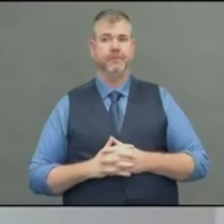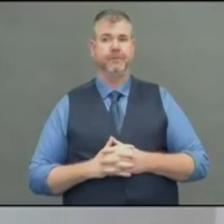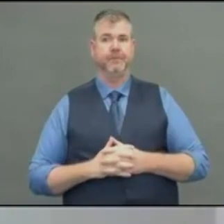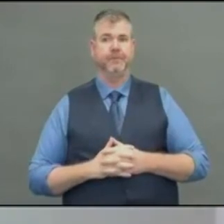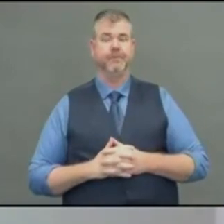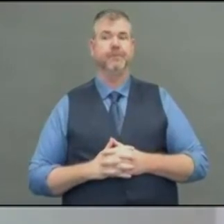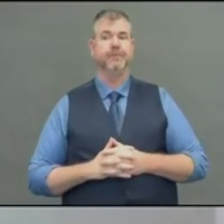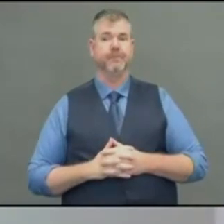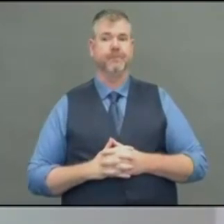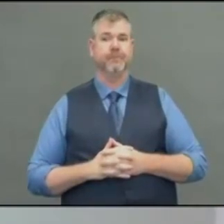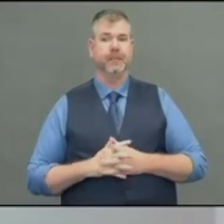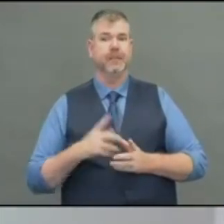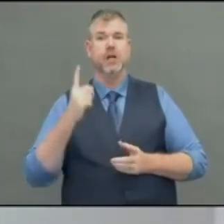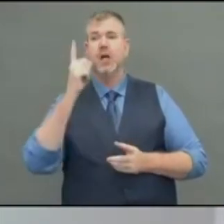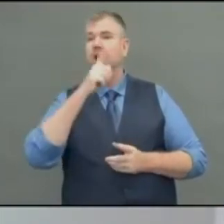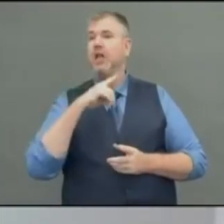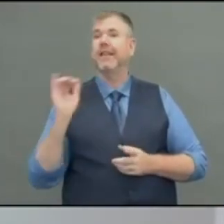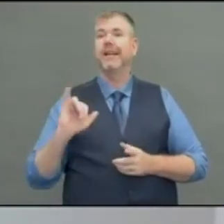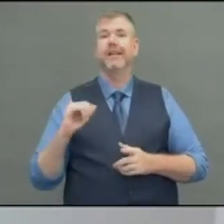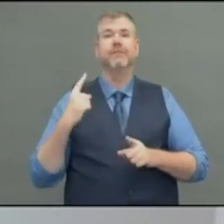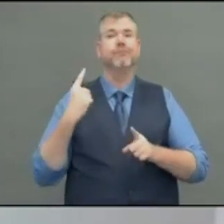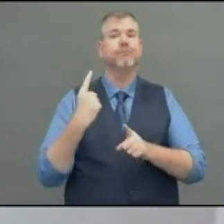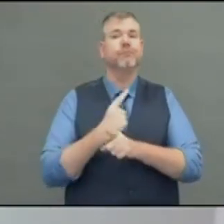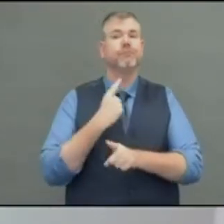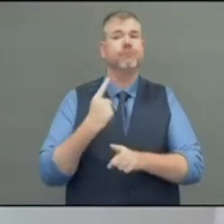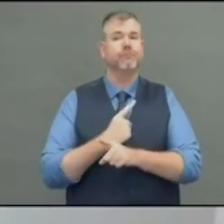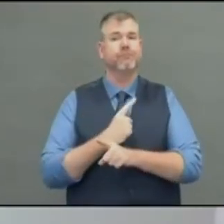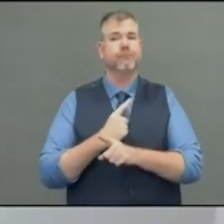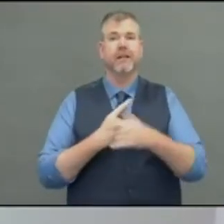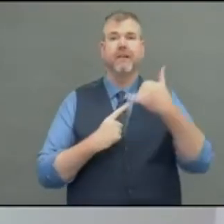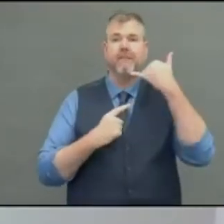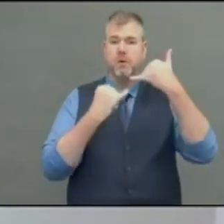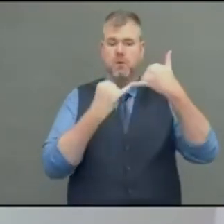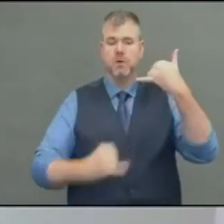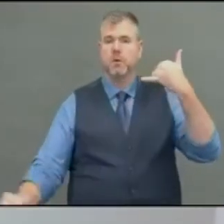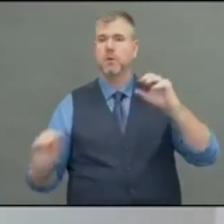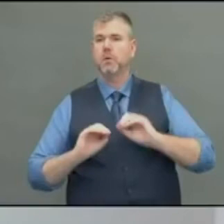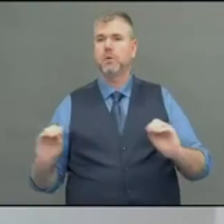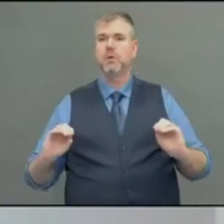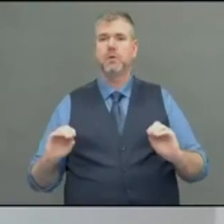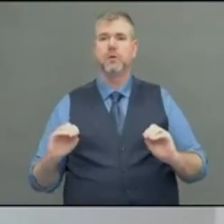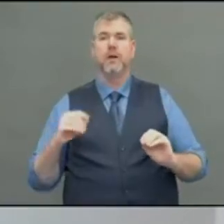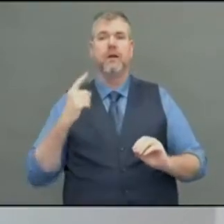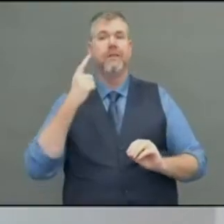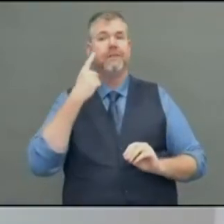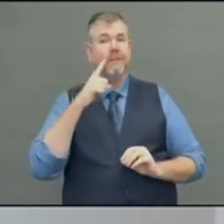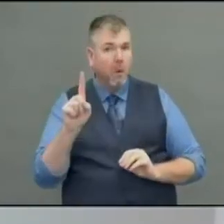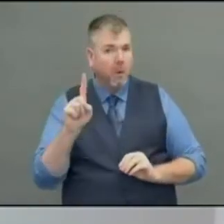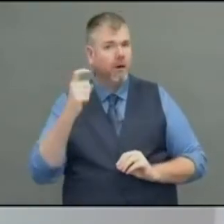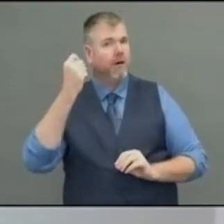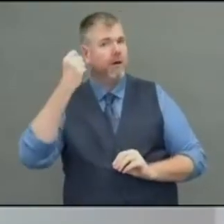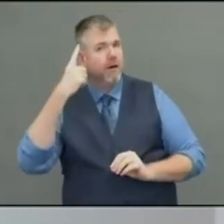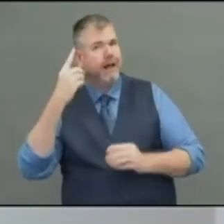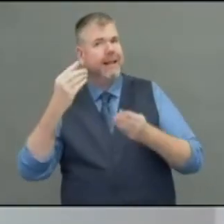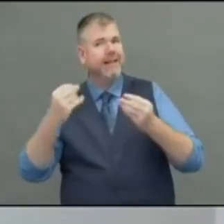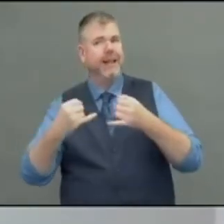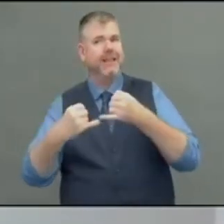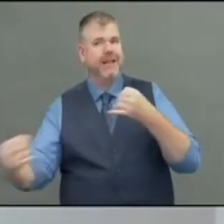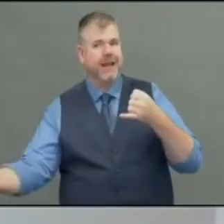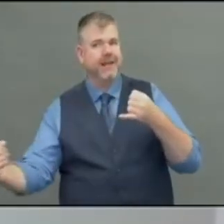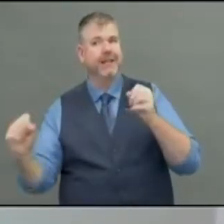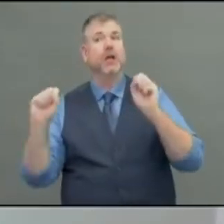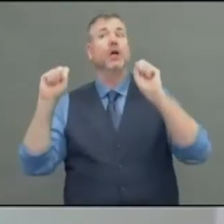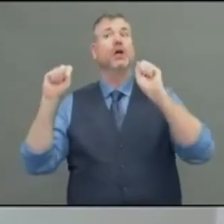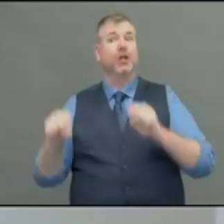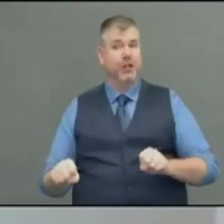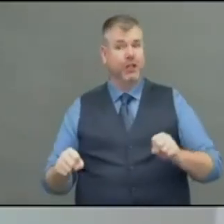This looks like a regular cordless phone for a landline, and it could be, but on the very bottom, it'll tell you that